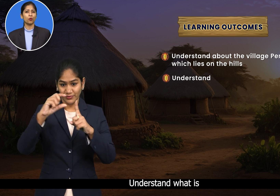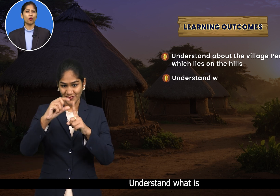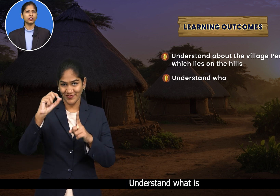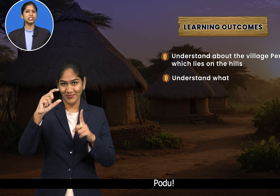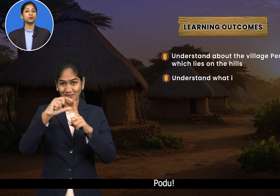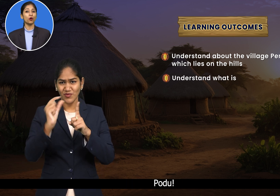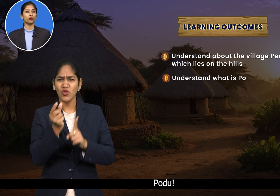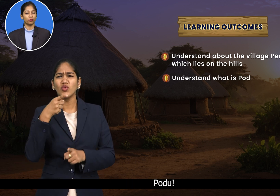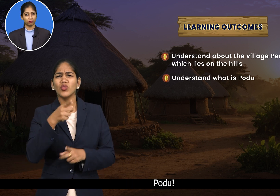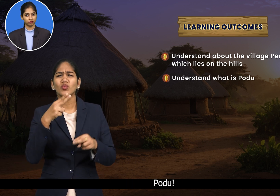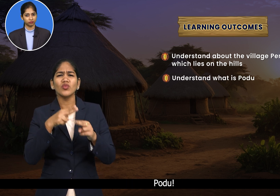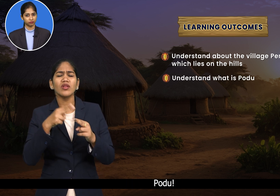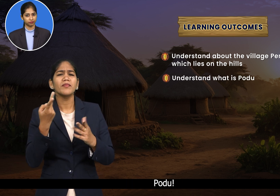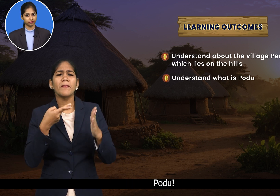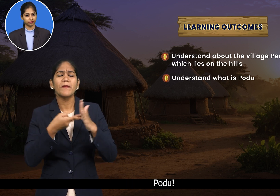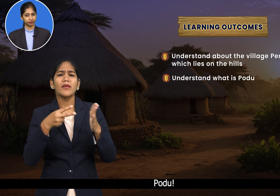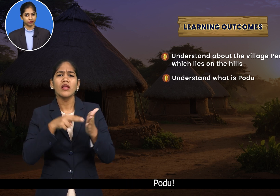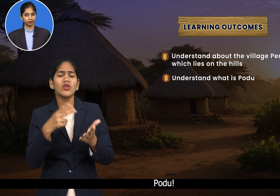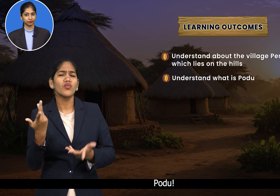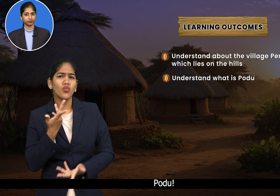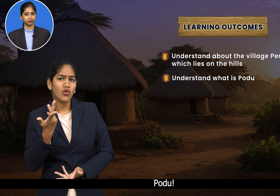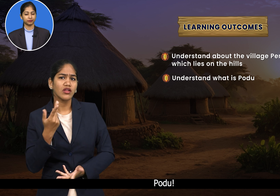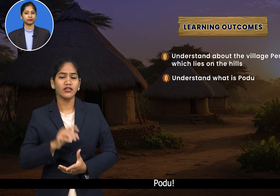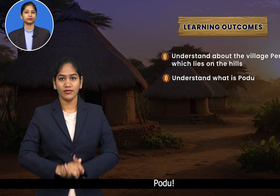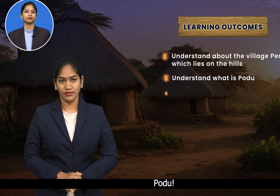Understand what is Podu.